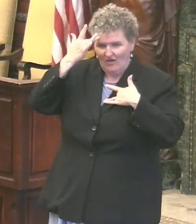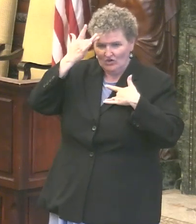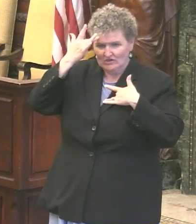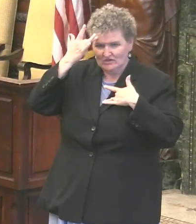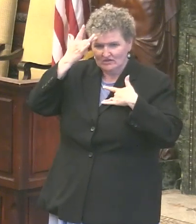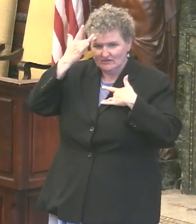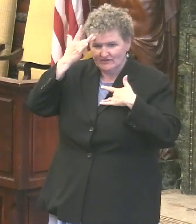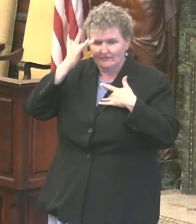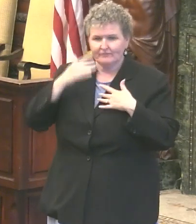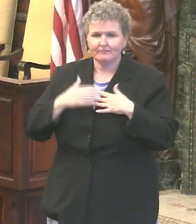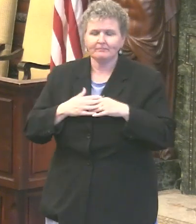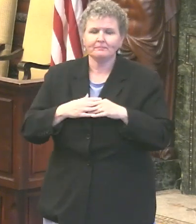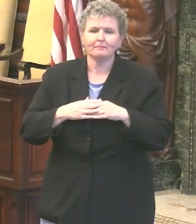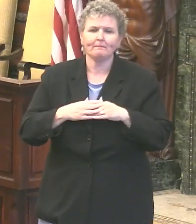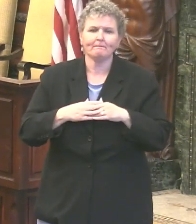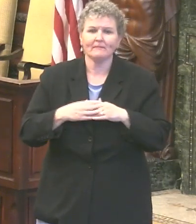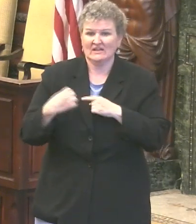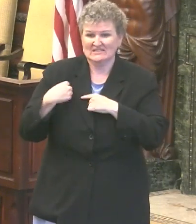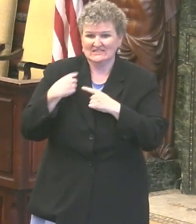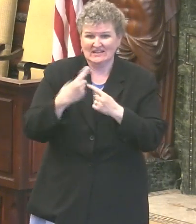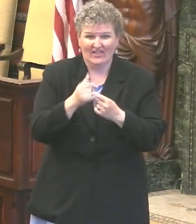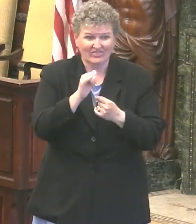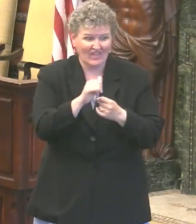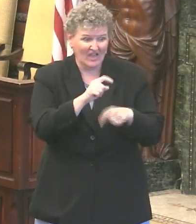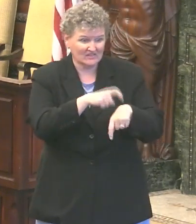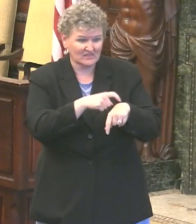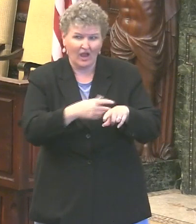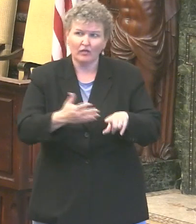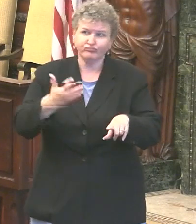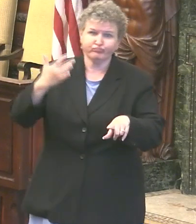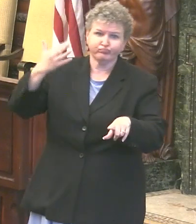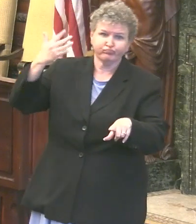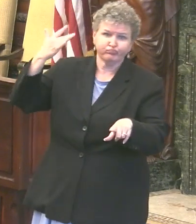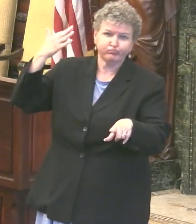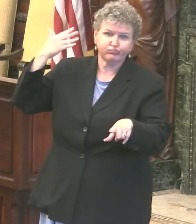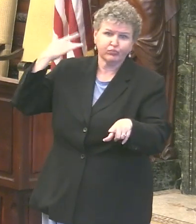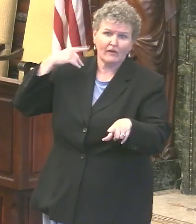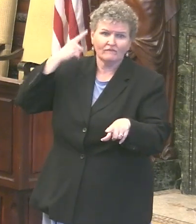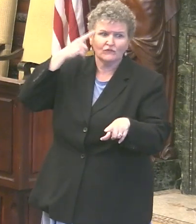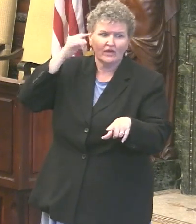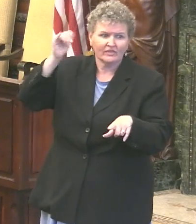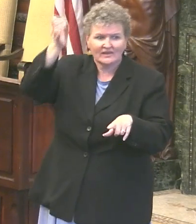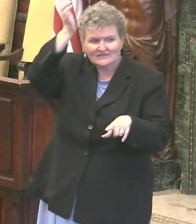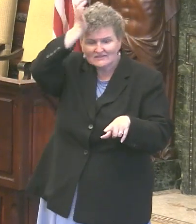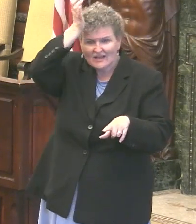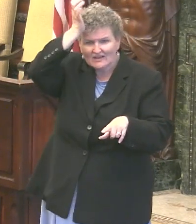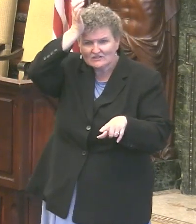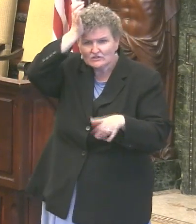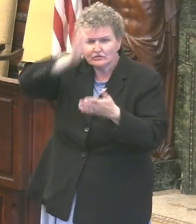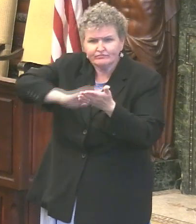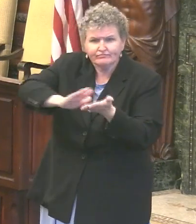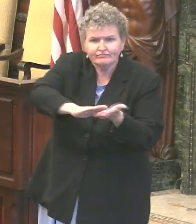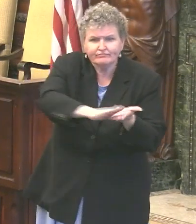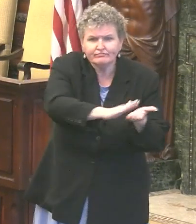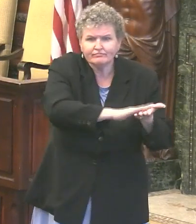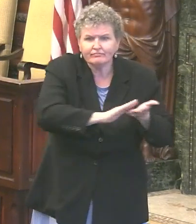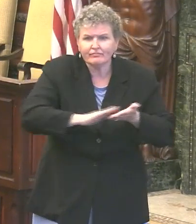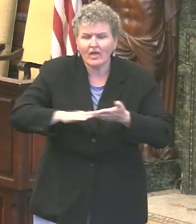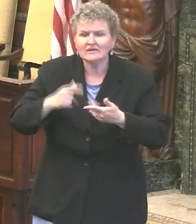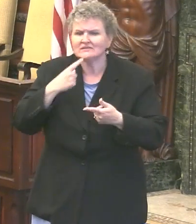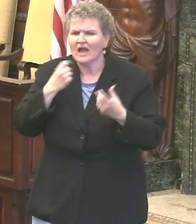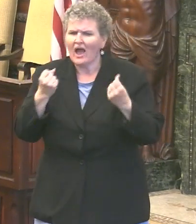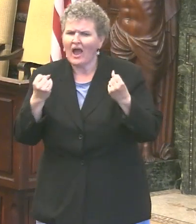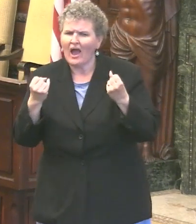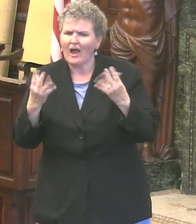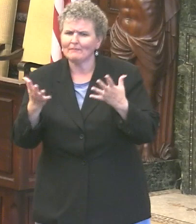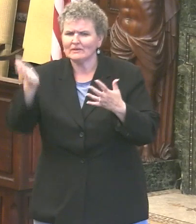city operations. Since that seems to be the case with sanitation, are you able now to say how many sanitation